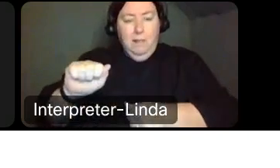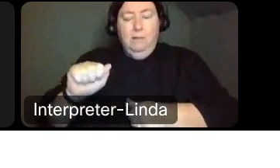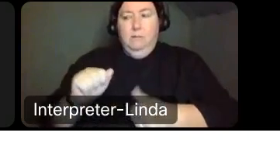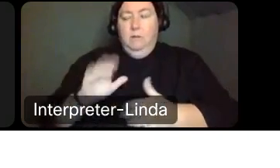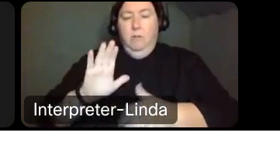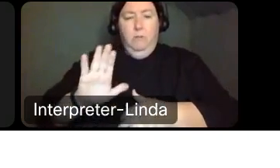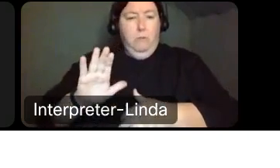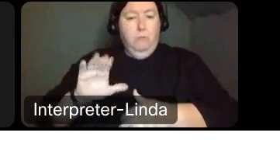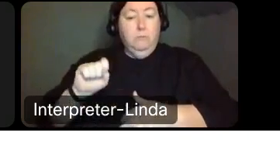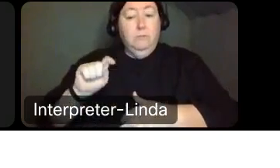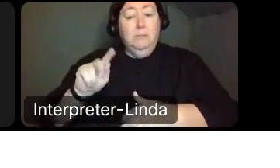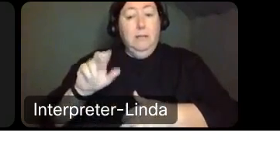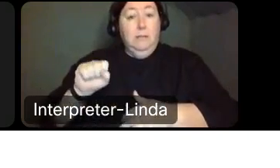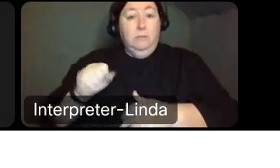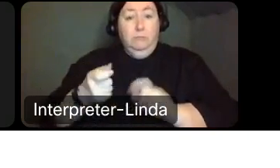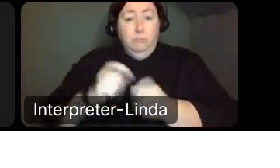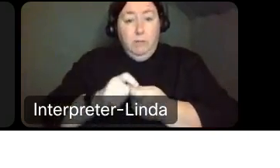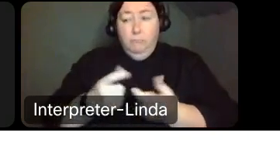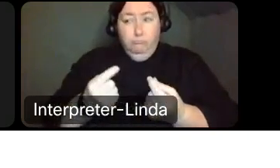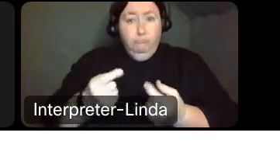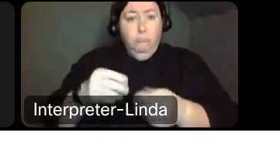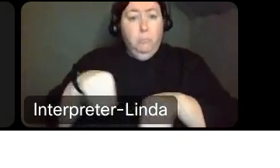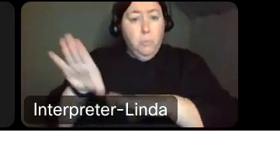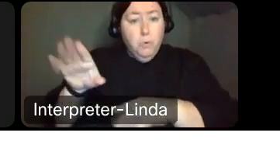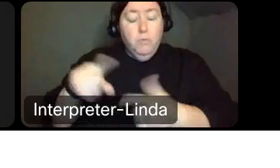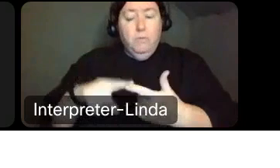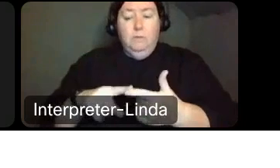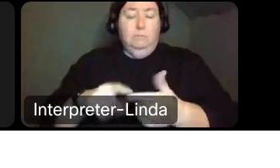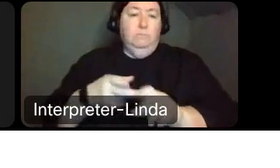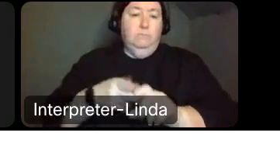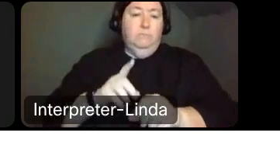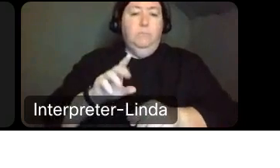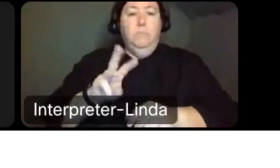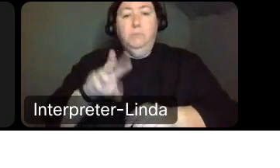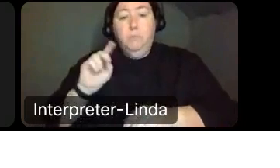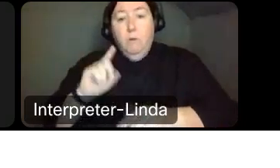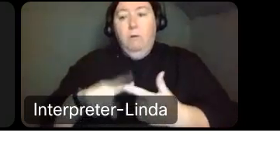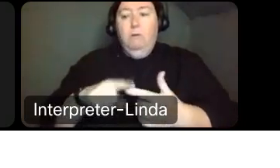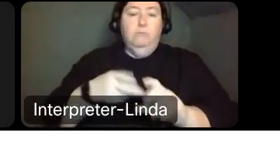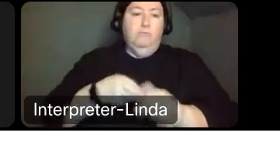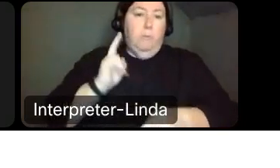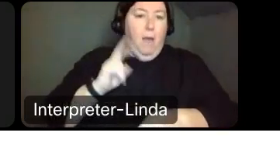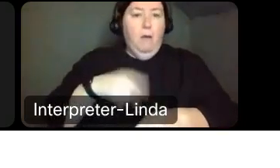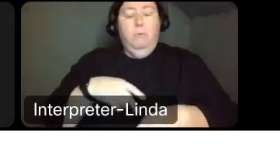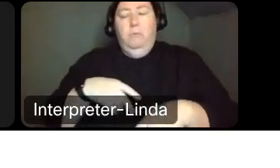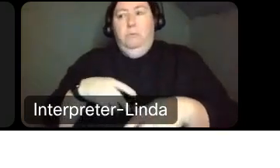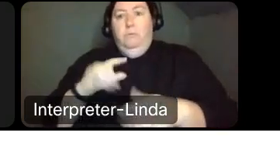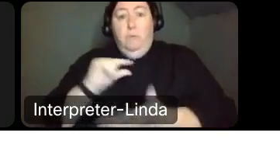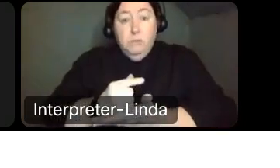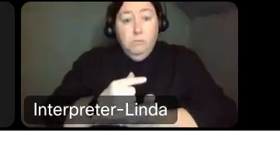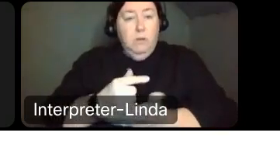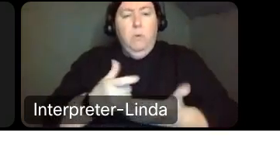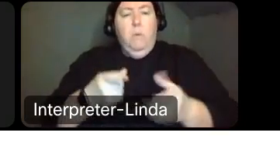has changed? Did they move? Did they drop out? Did they graduate? What happened over the course of the